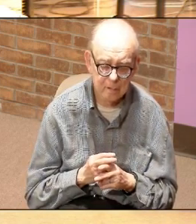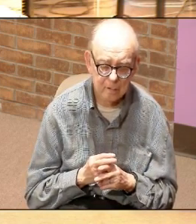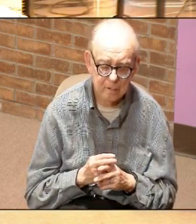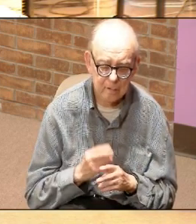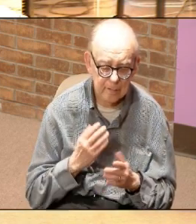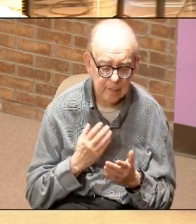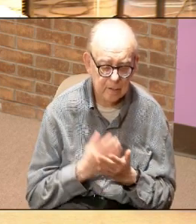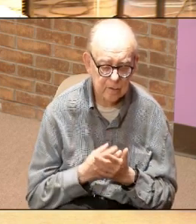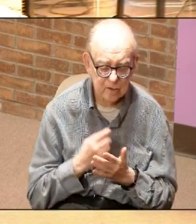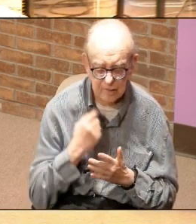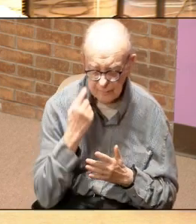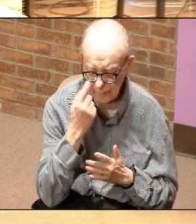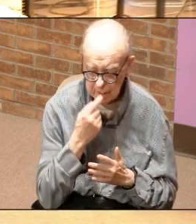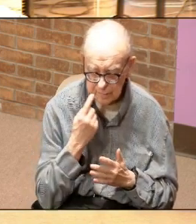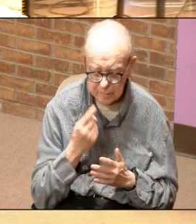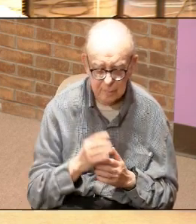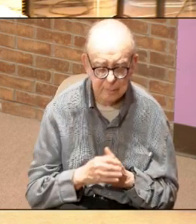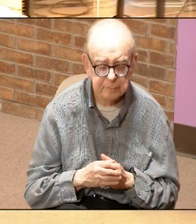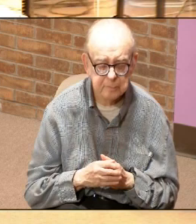good face.